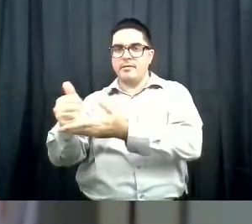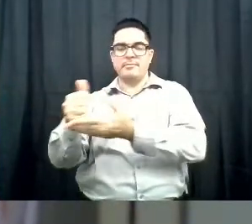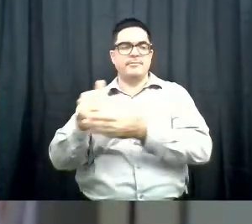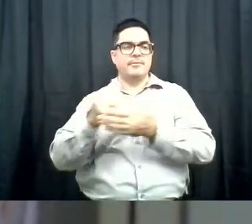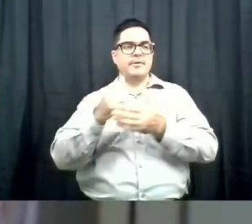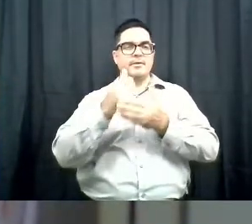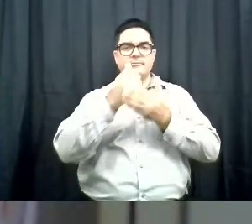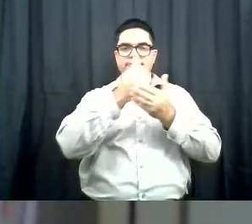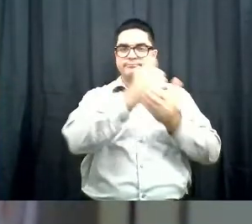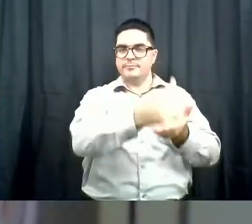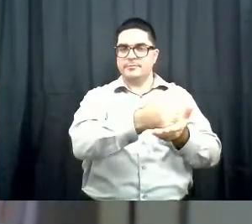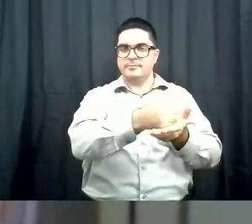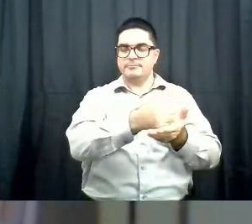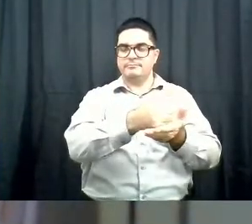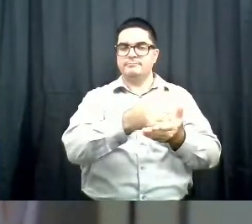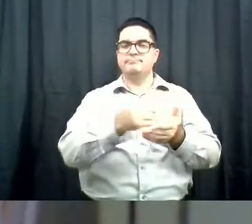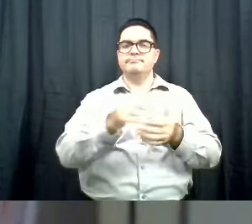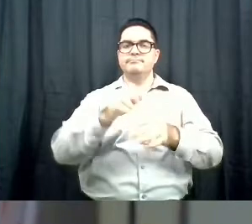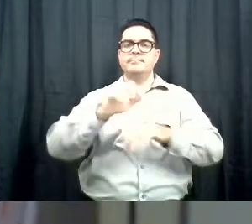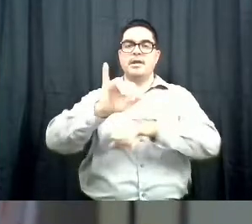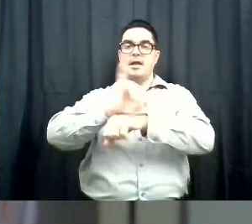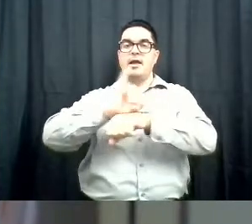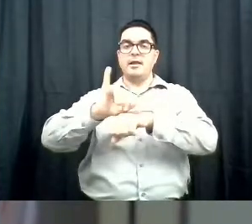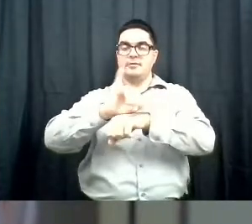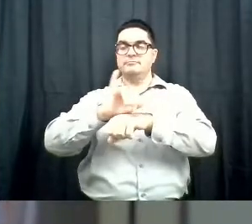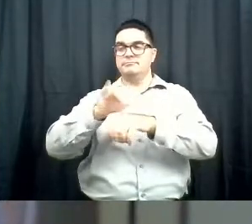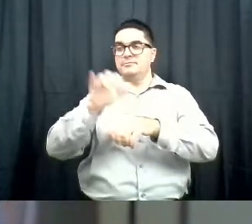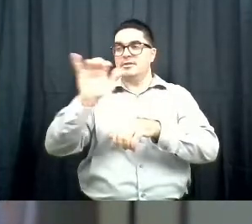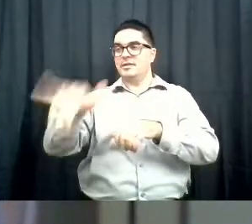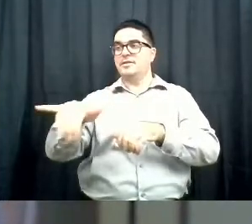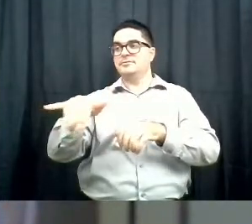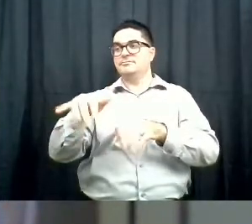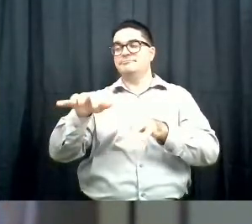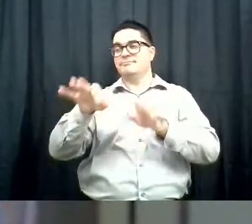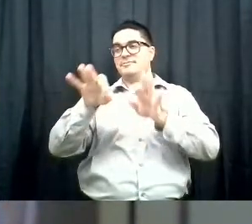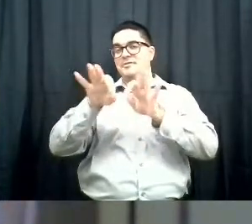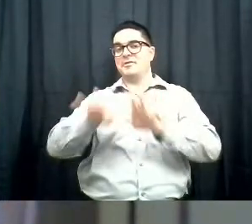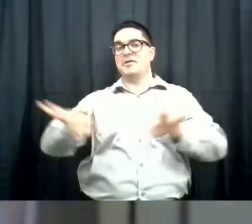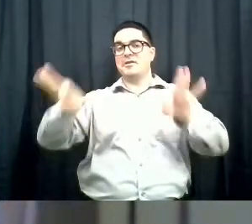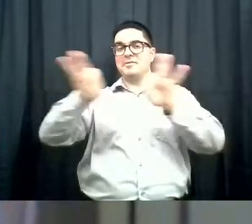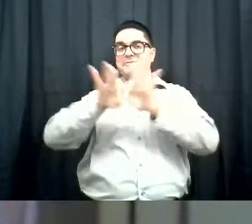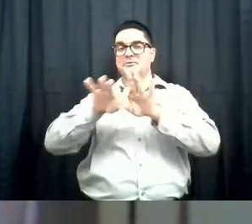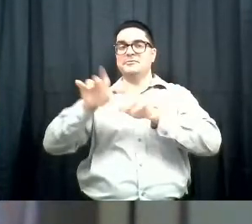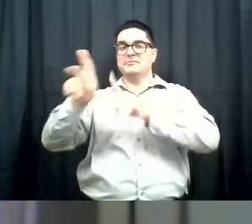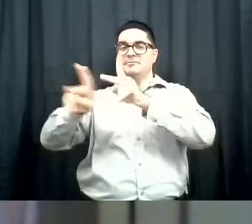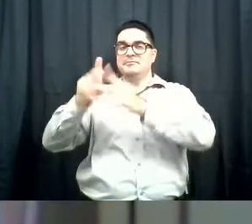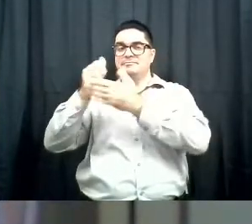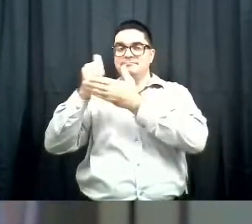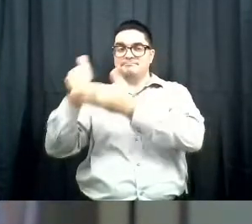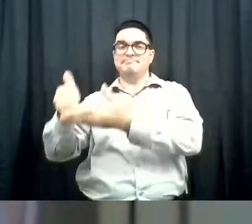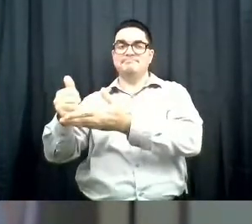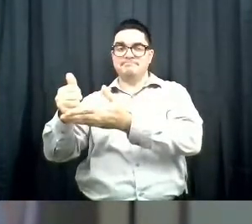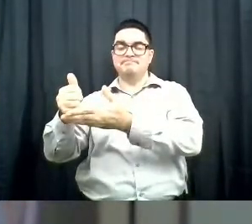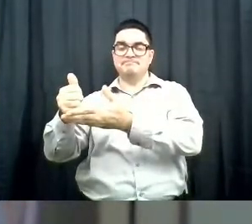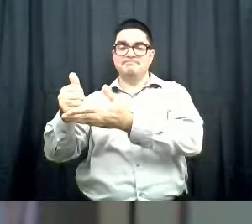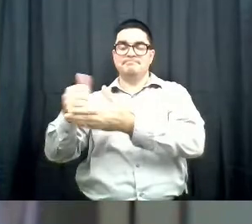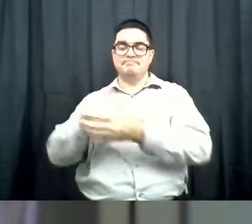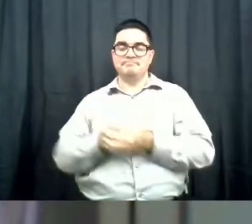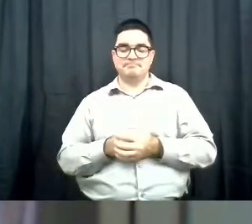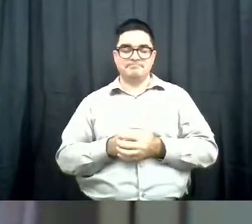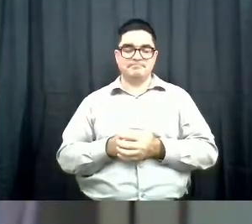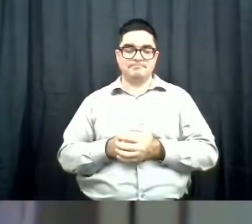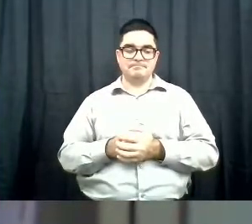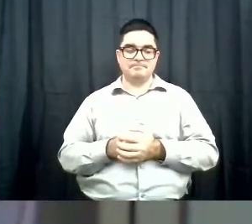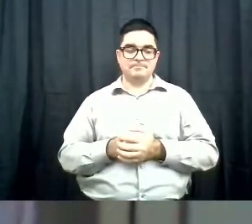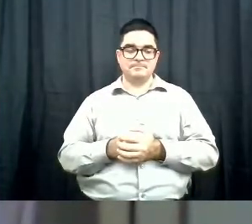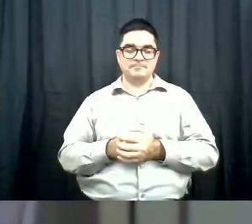a really, really big humanitarian problem. I think Justin raised an important point on how